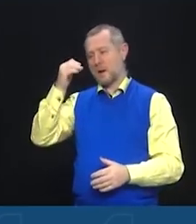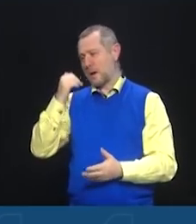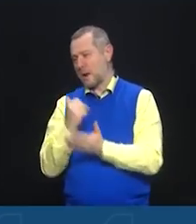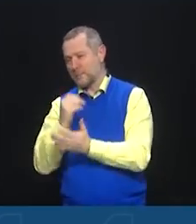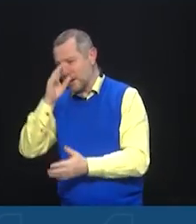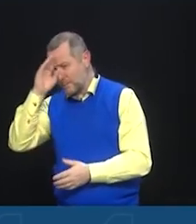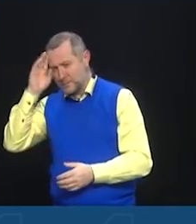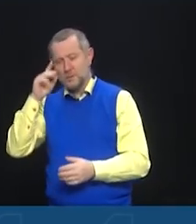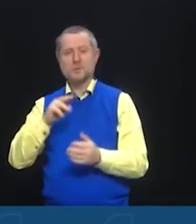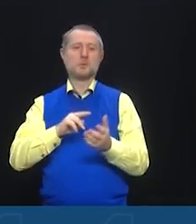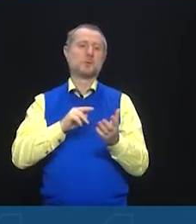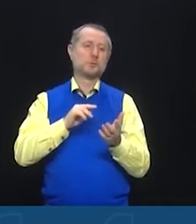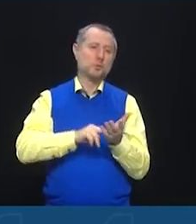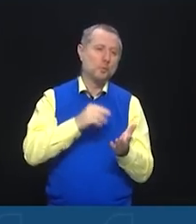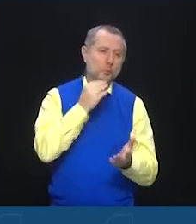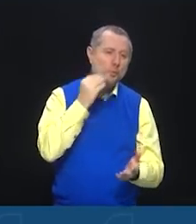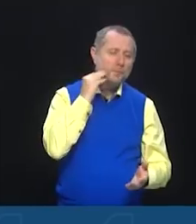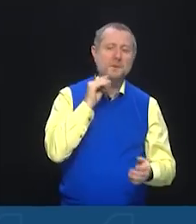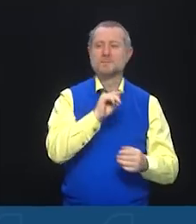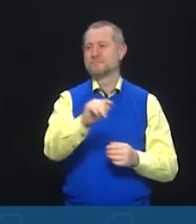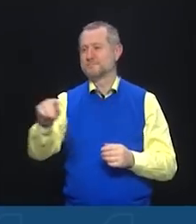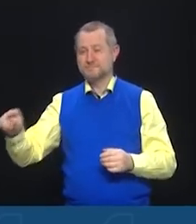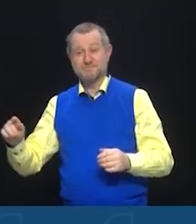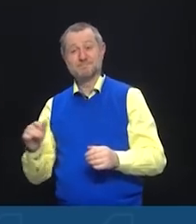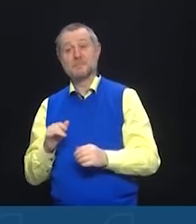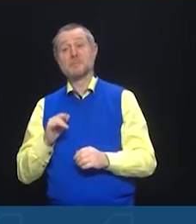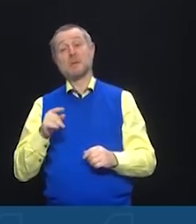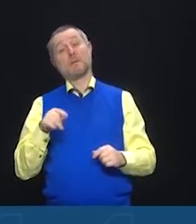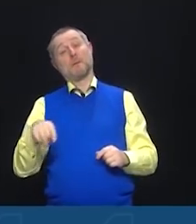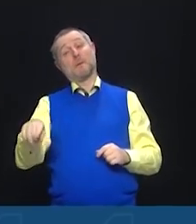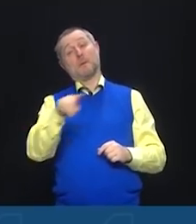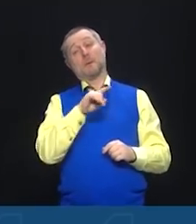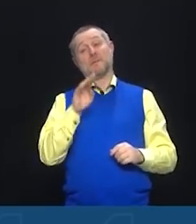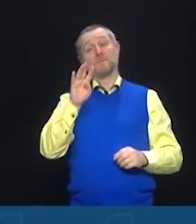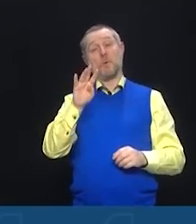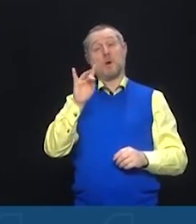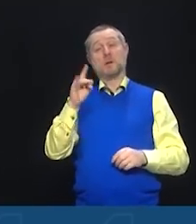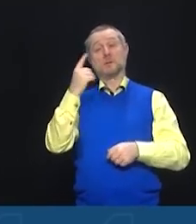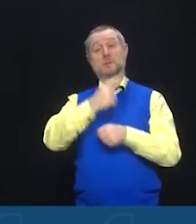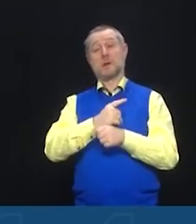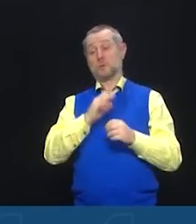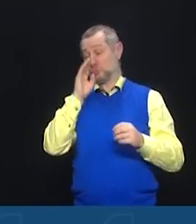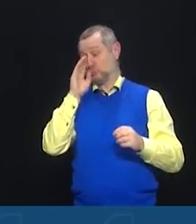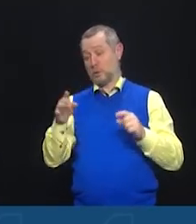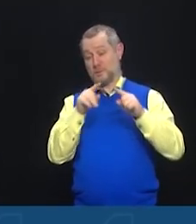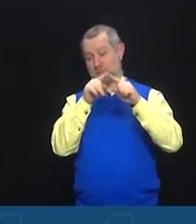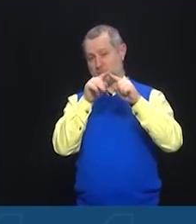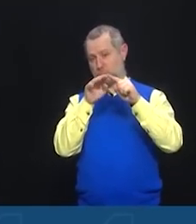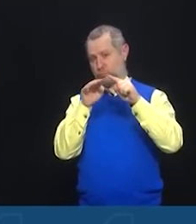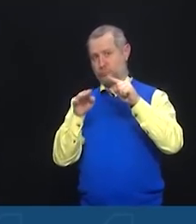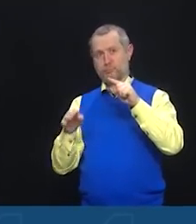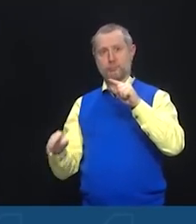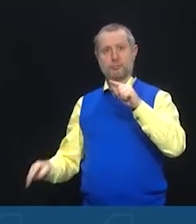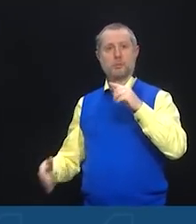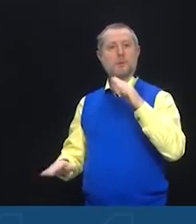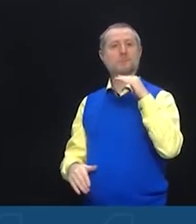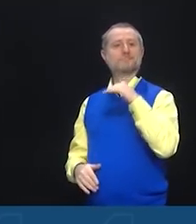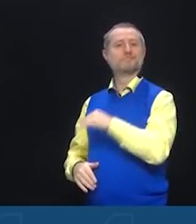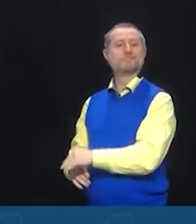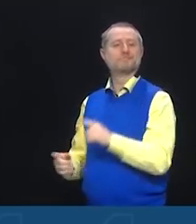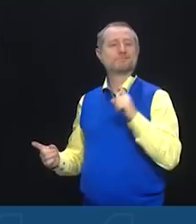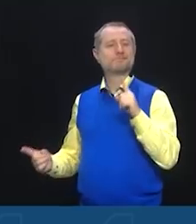look at where we are in terms of hospitalizations, 48 straight days of a downward trend, down from over